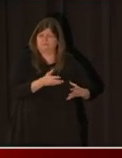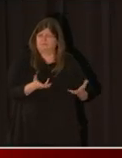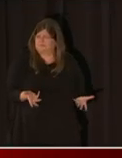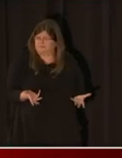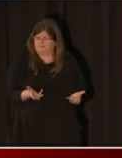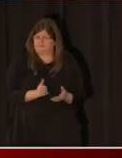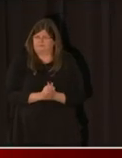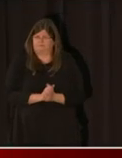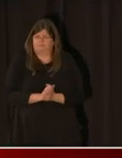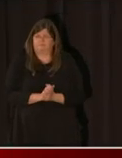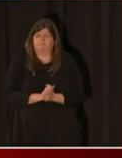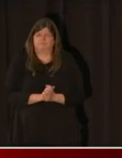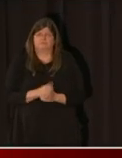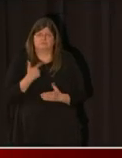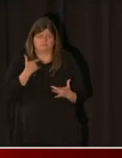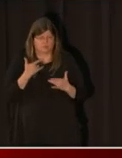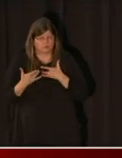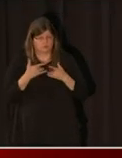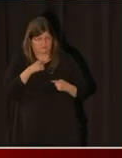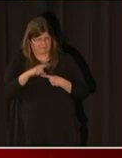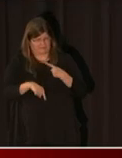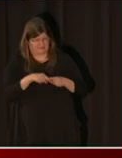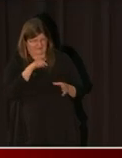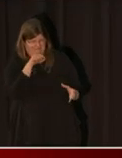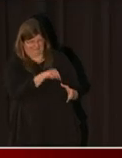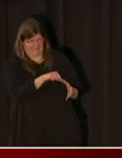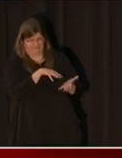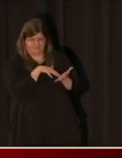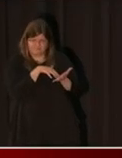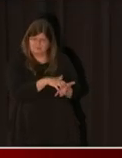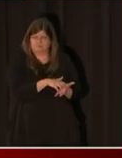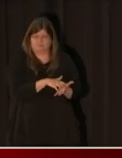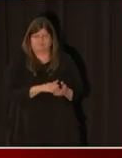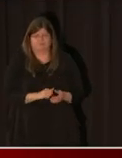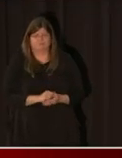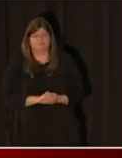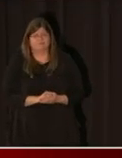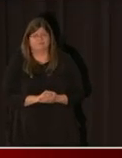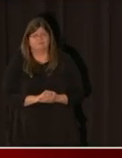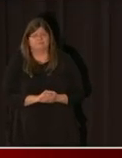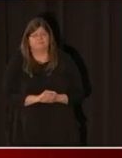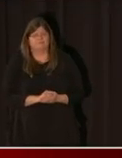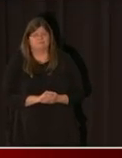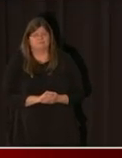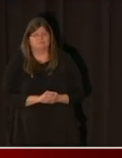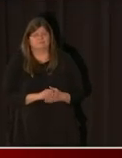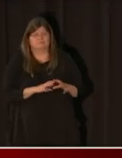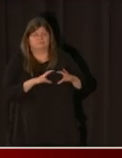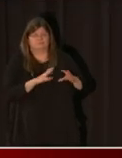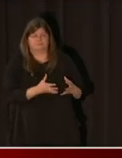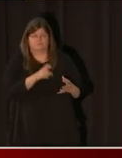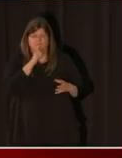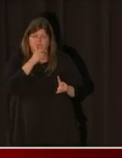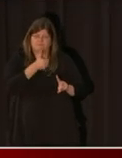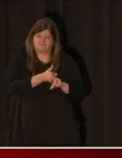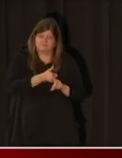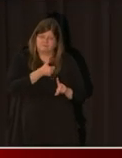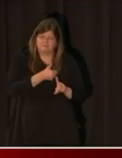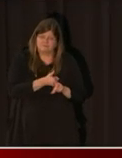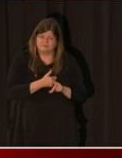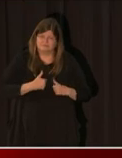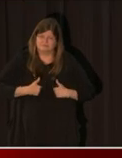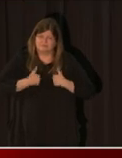very concerned about vulnerable populations, people who are living in long-term